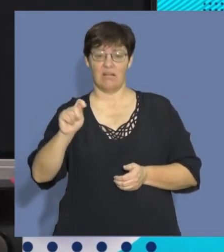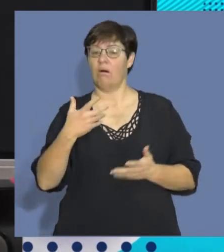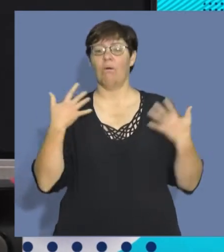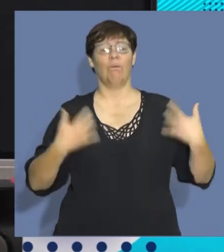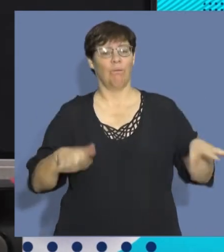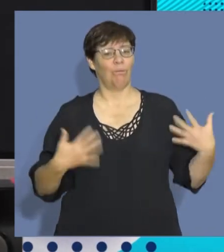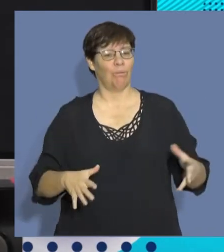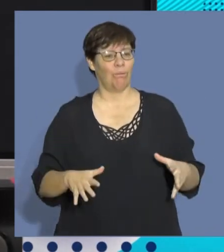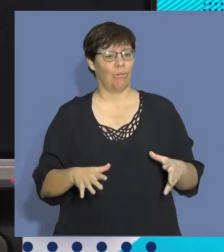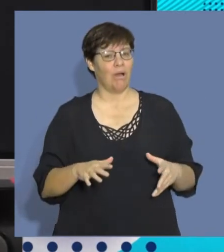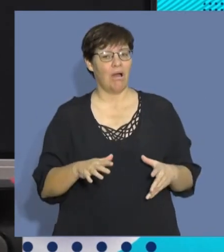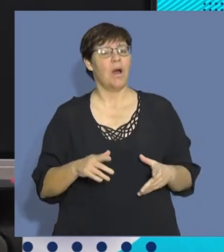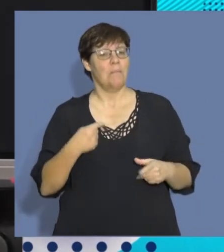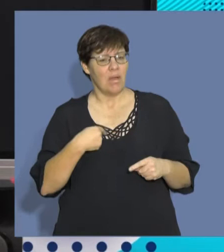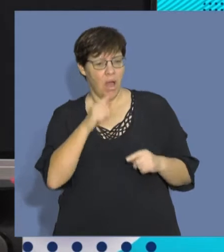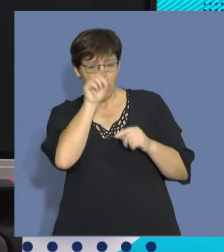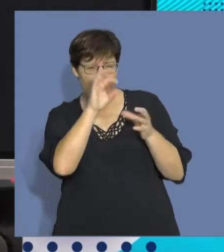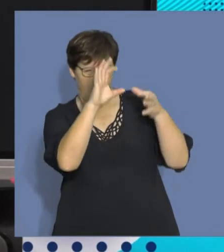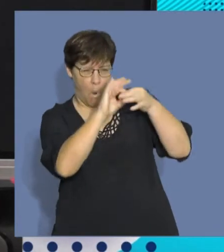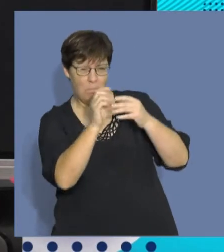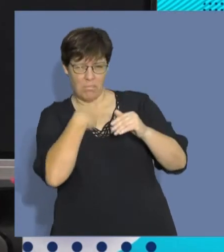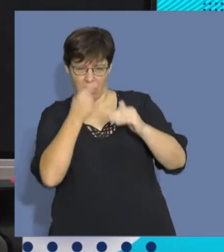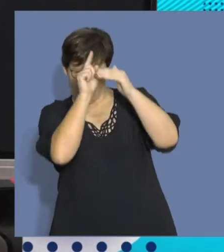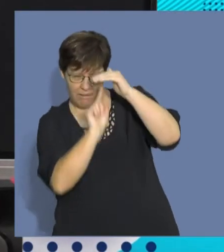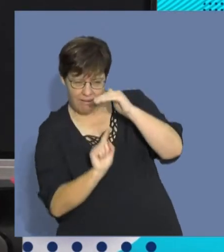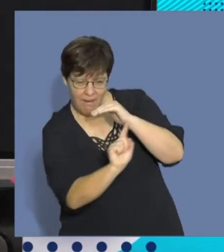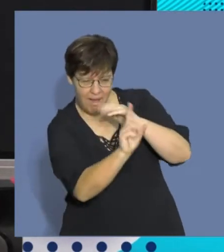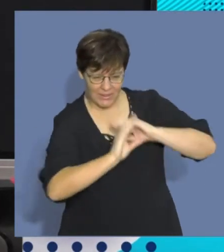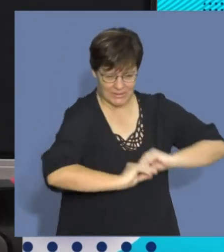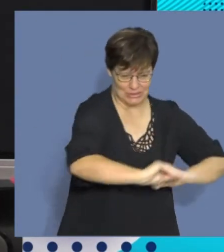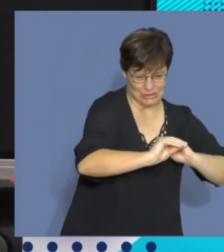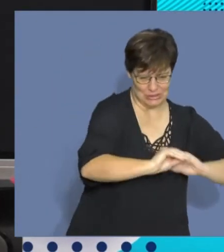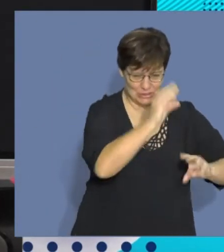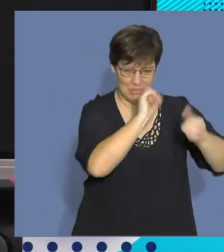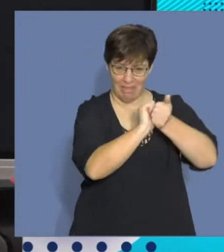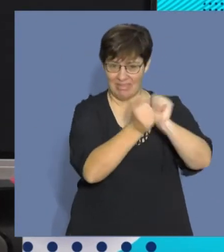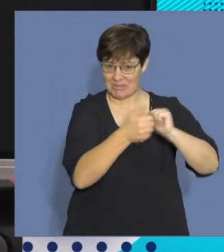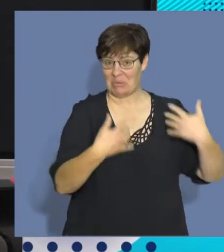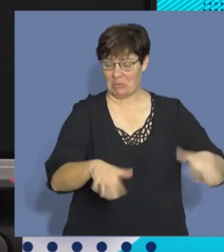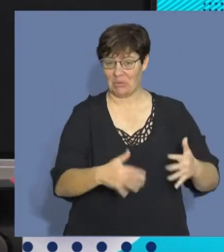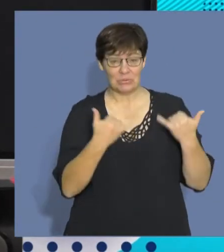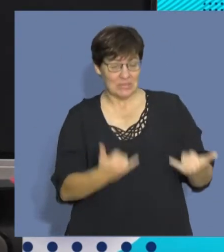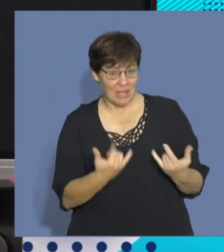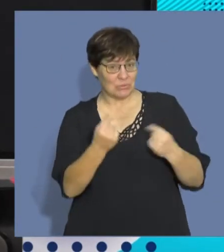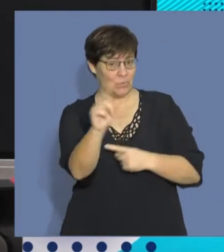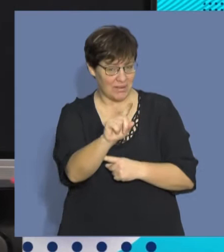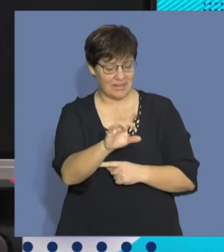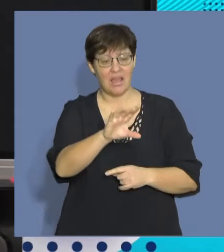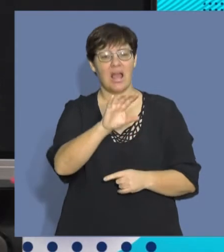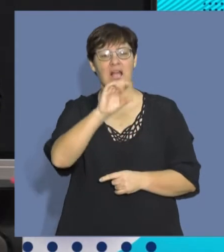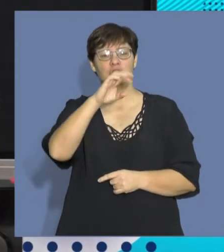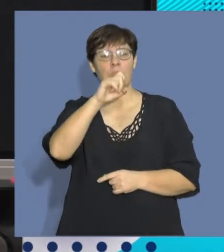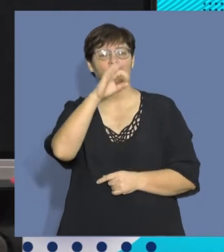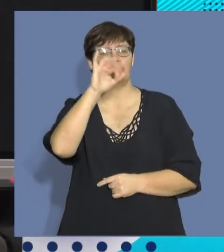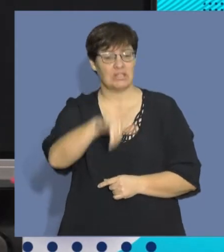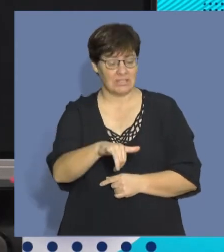be able to bring learning into your home. And in today's lesson, we're going to be talking about analytical geometry. Now, a question